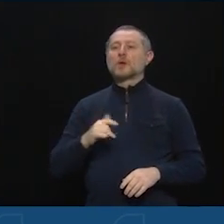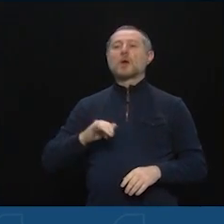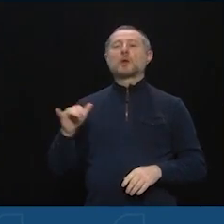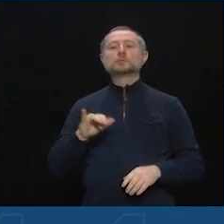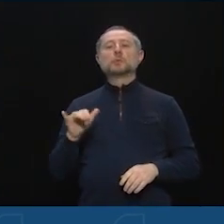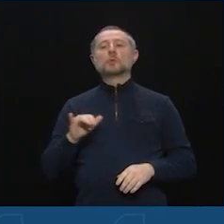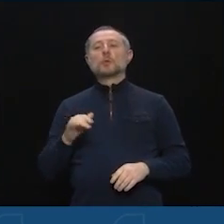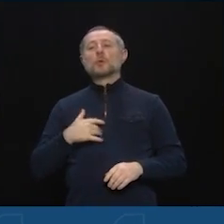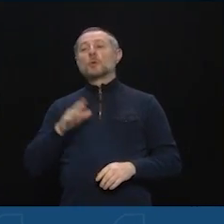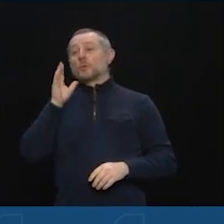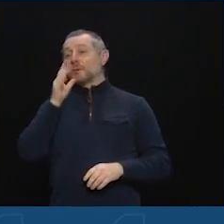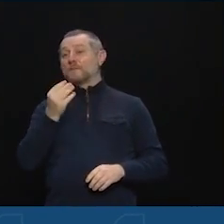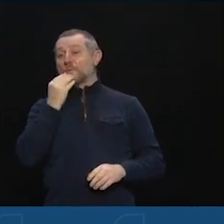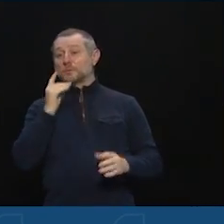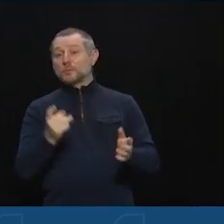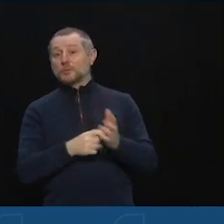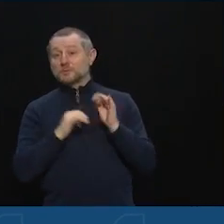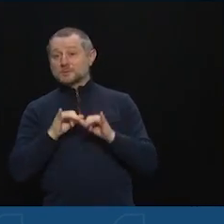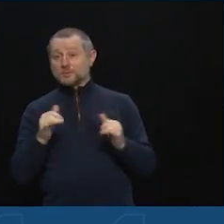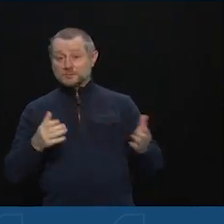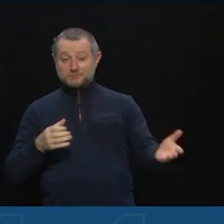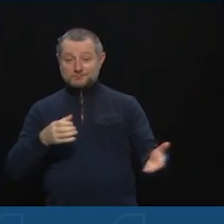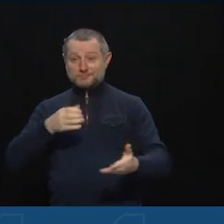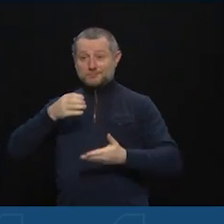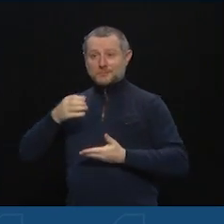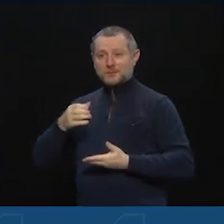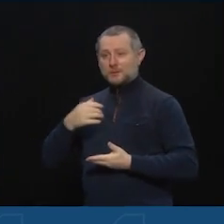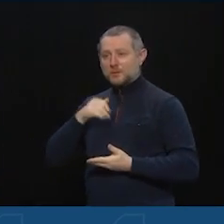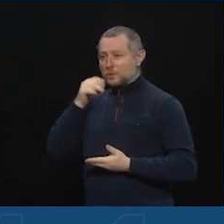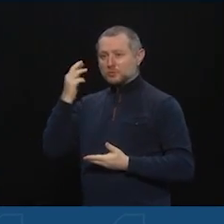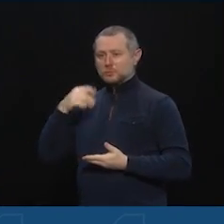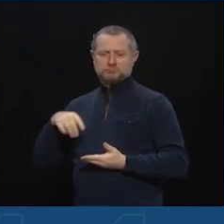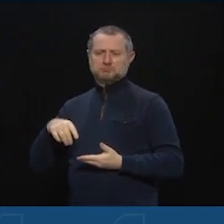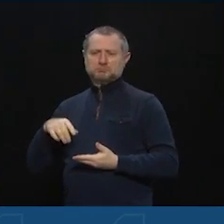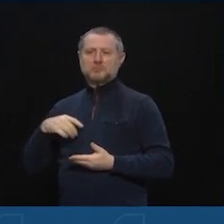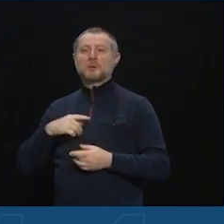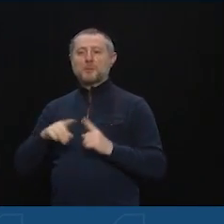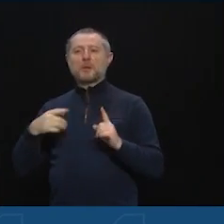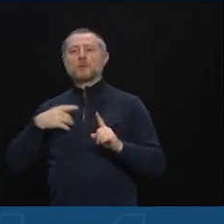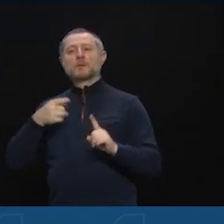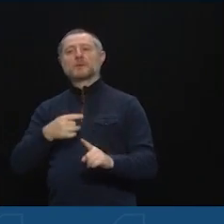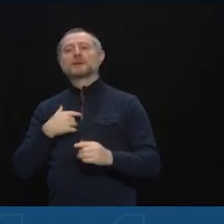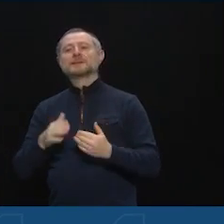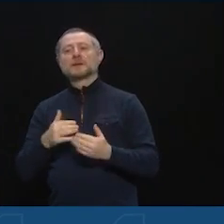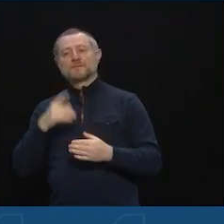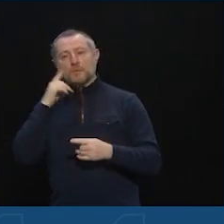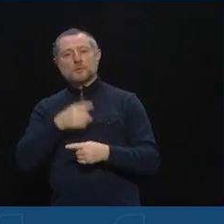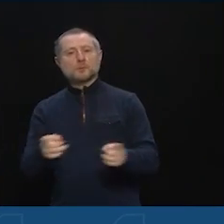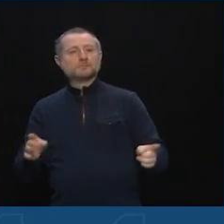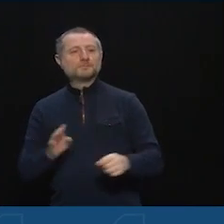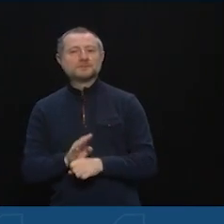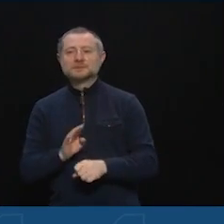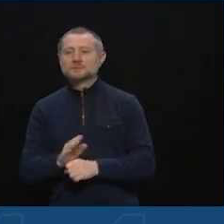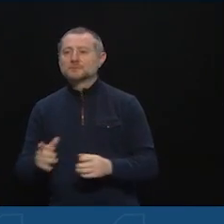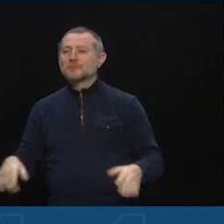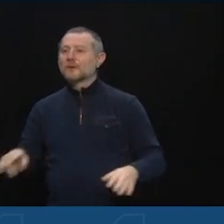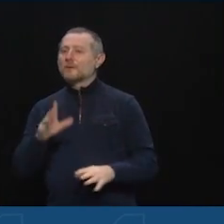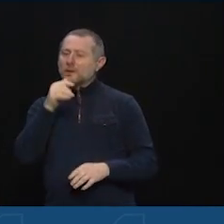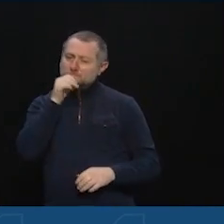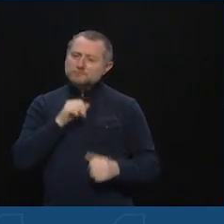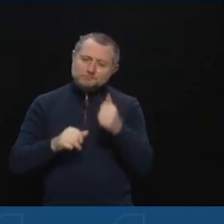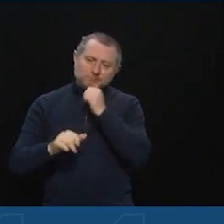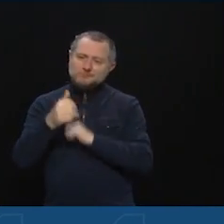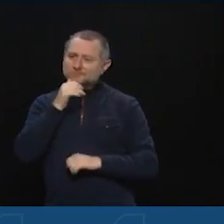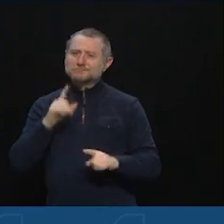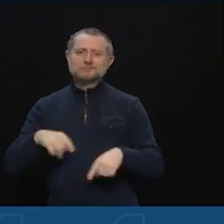don't believe it'll be necessary to have food associated with it. But it's all about just making it easier for these businesses. They have been through so much. And if we